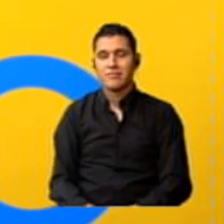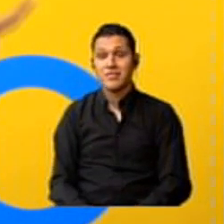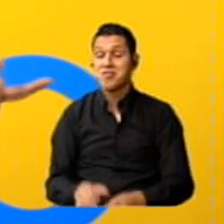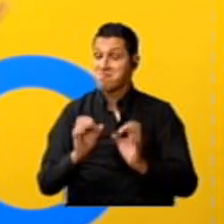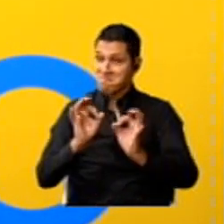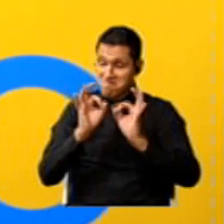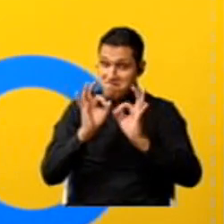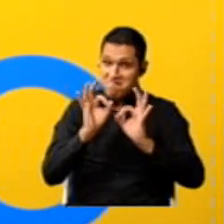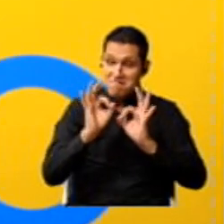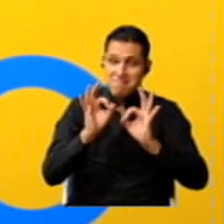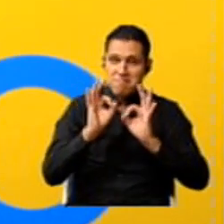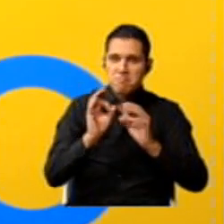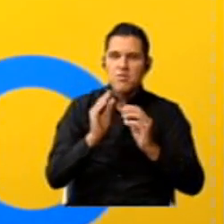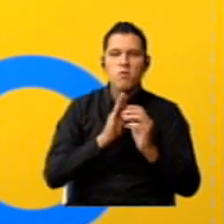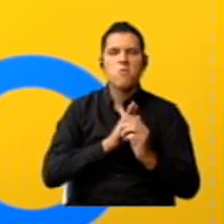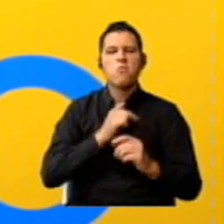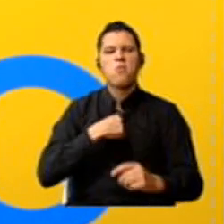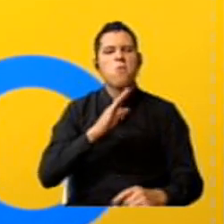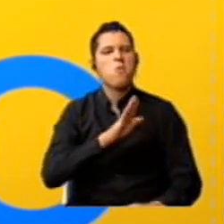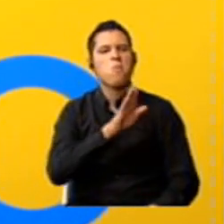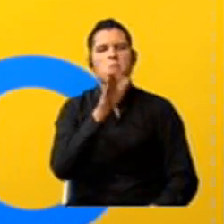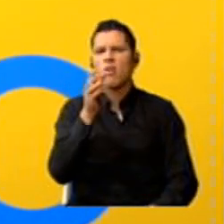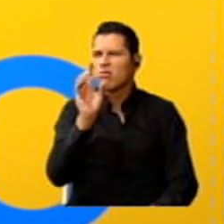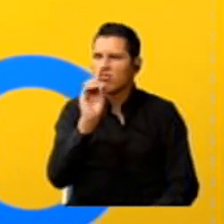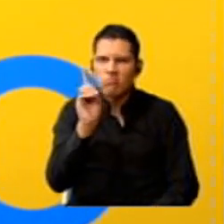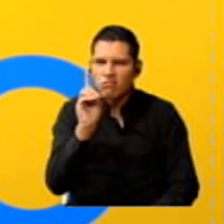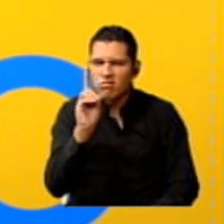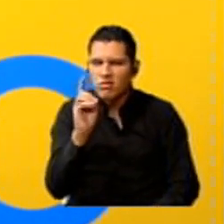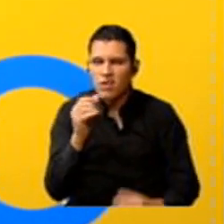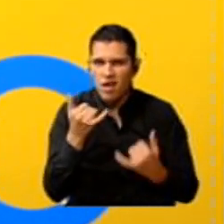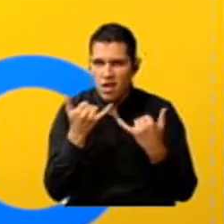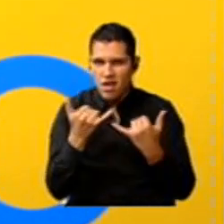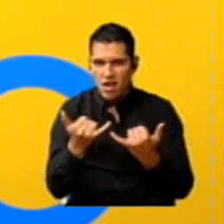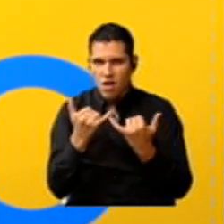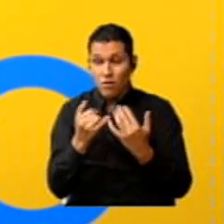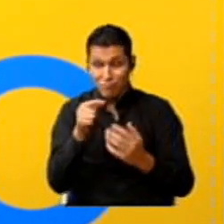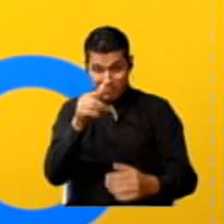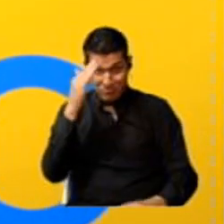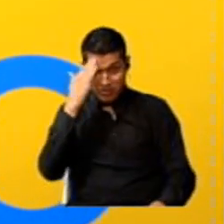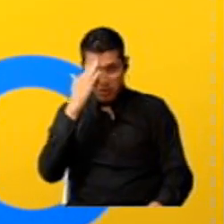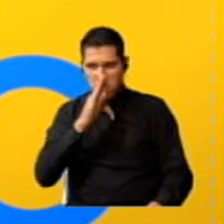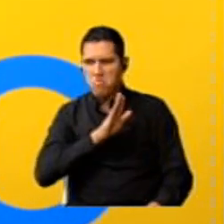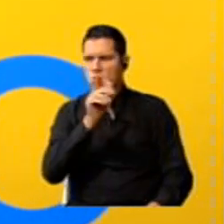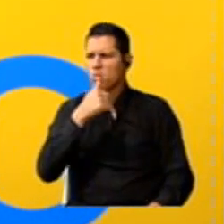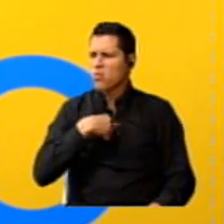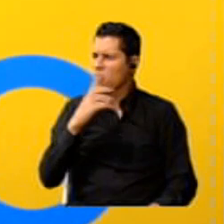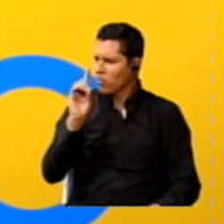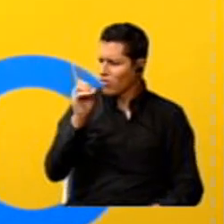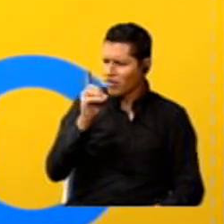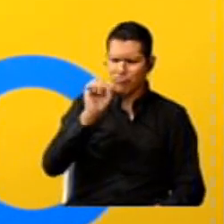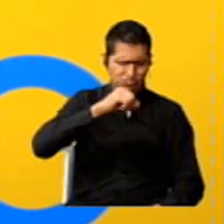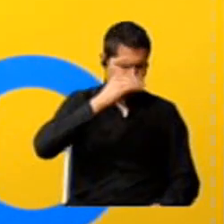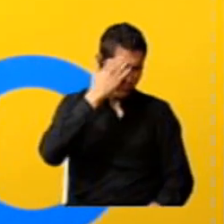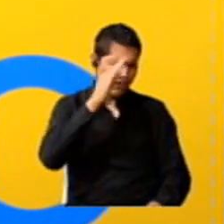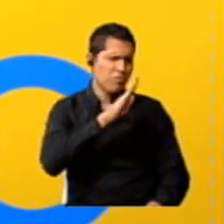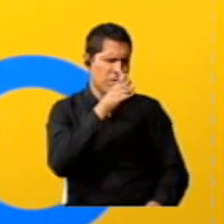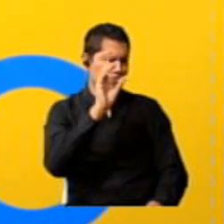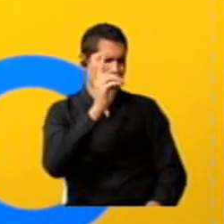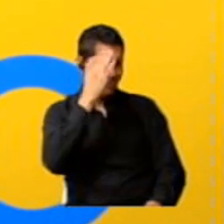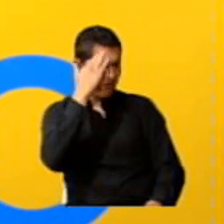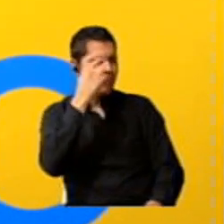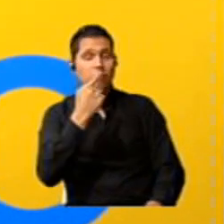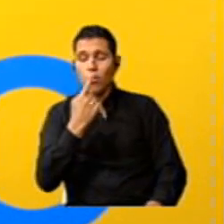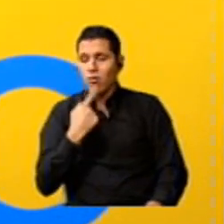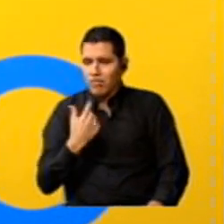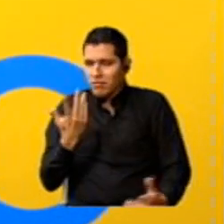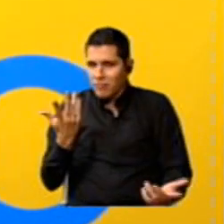Good! Where are you going? Now, do you know where are you going? Oh, yes, yes, yes, yes. Well, let's make